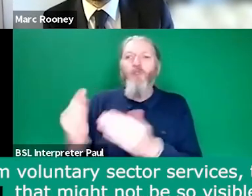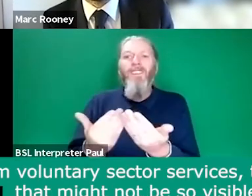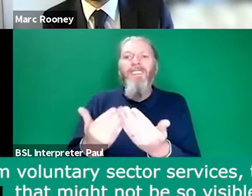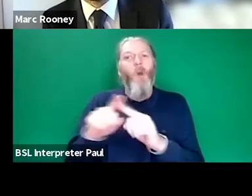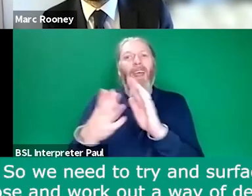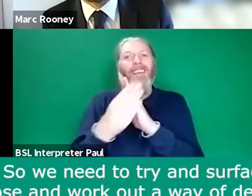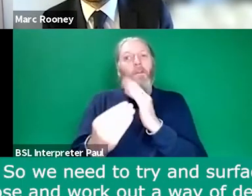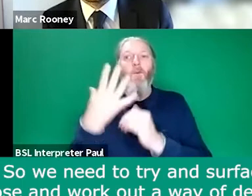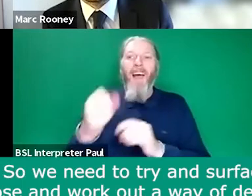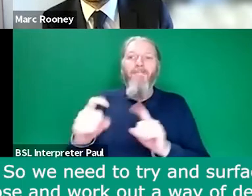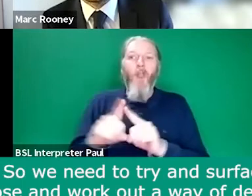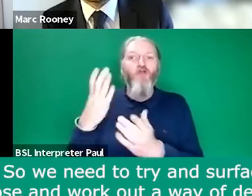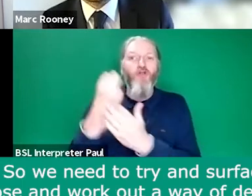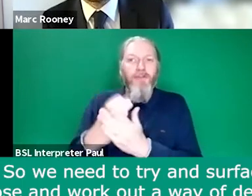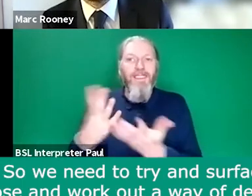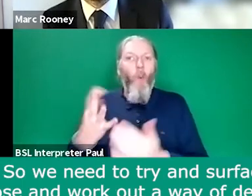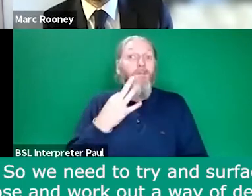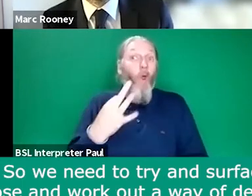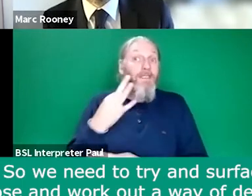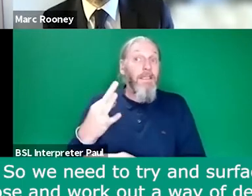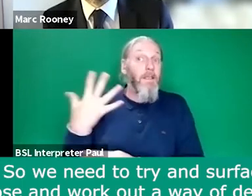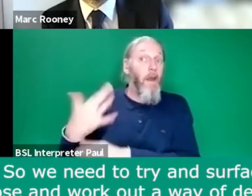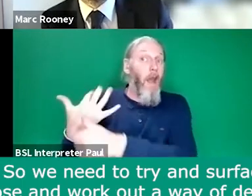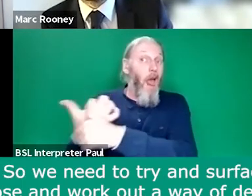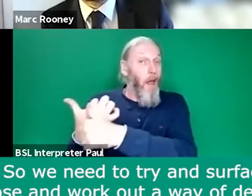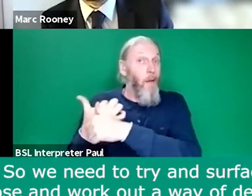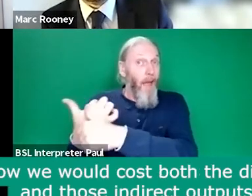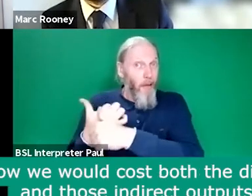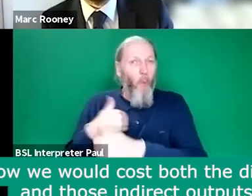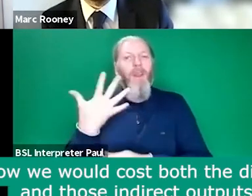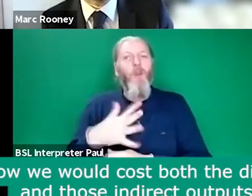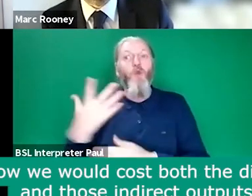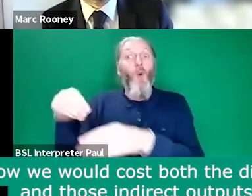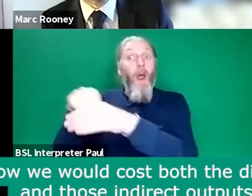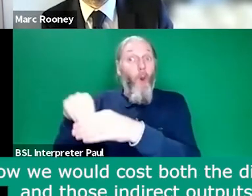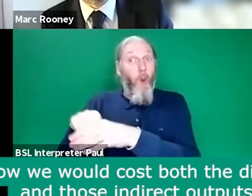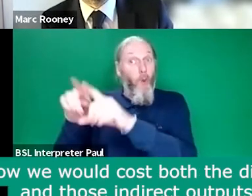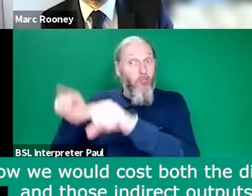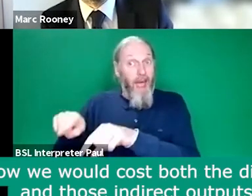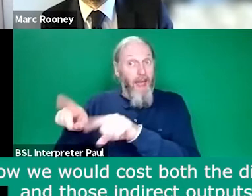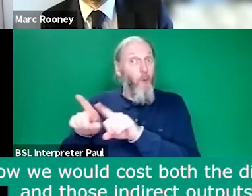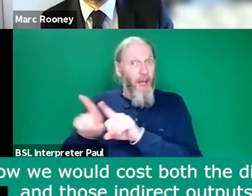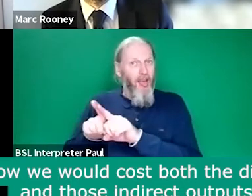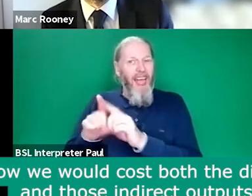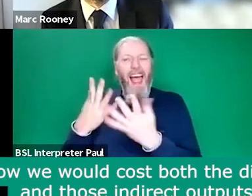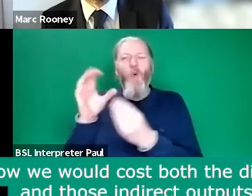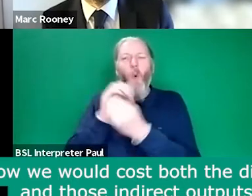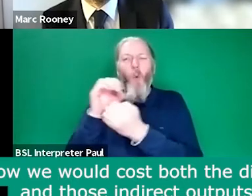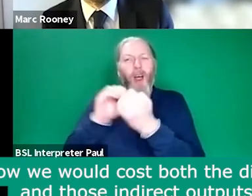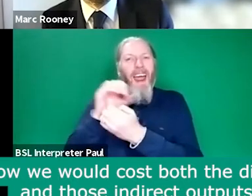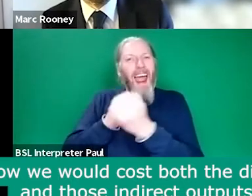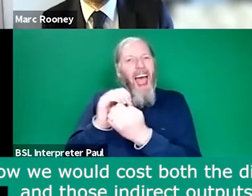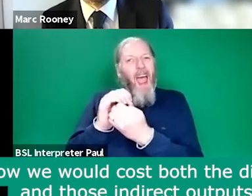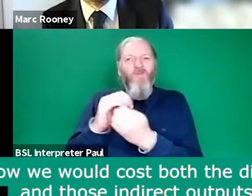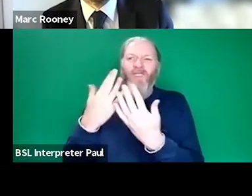so visible. So we need to try and surface those and work out a way of deciding to what extent, how we would cost both those direct and